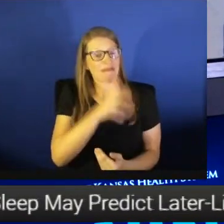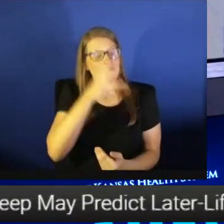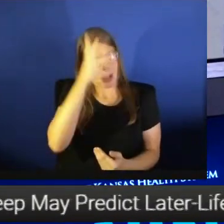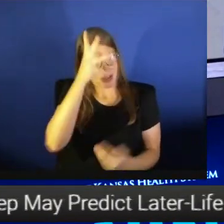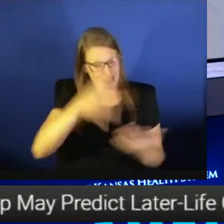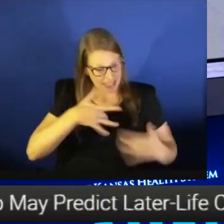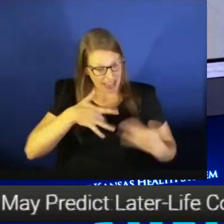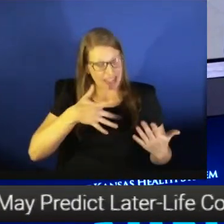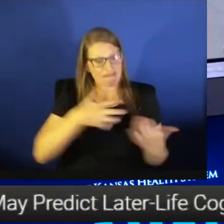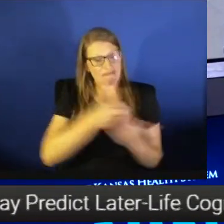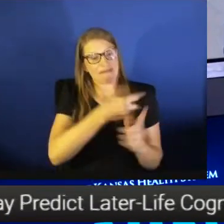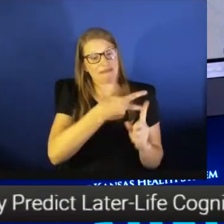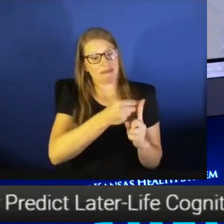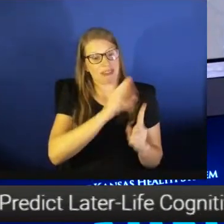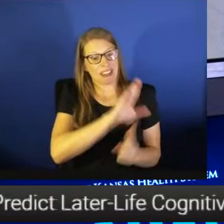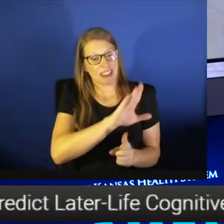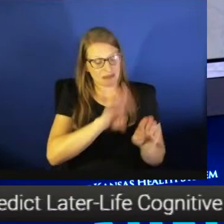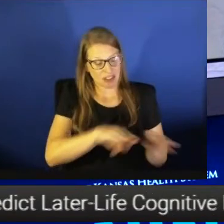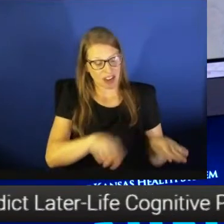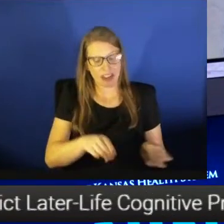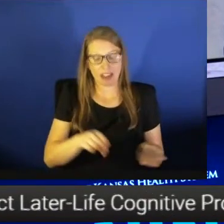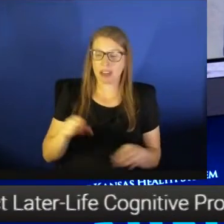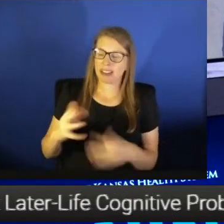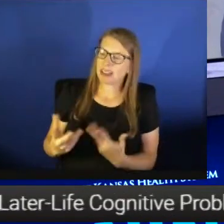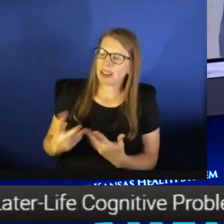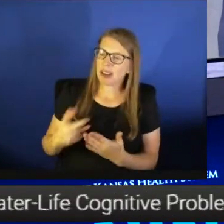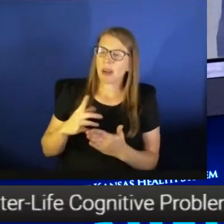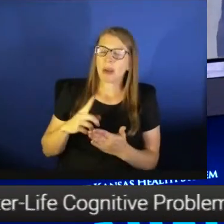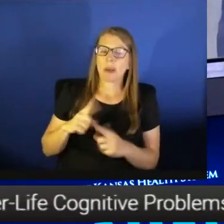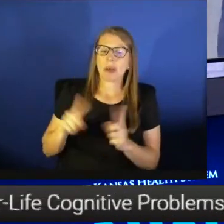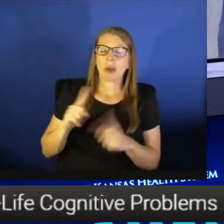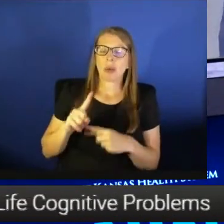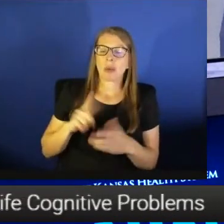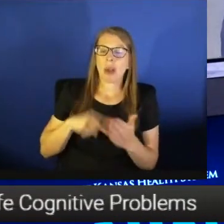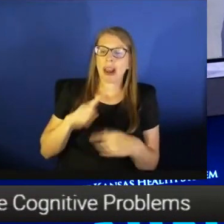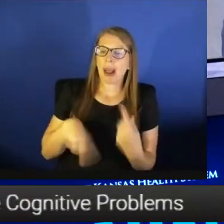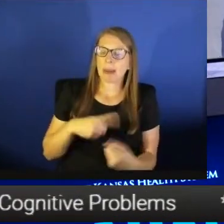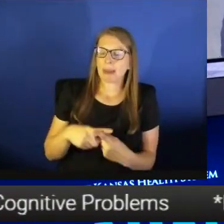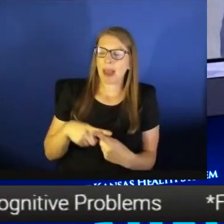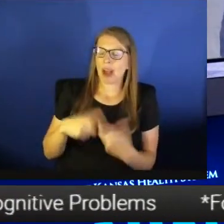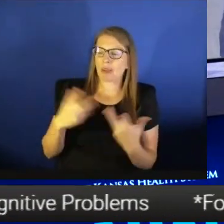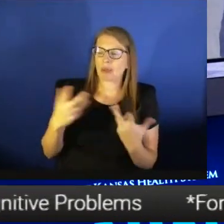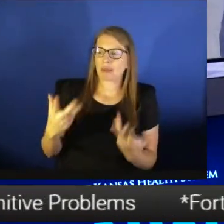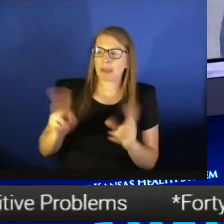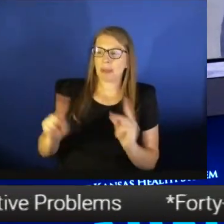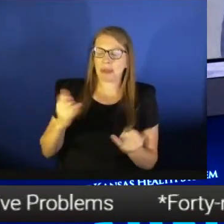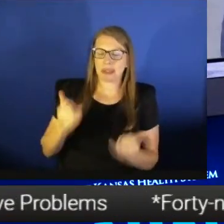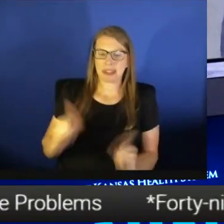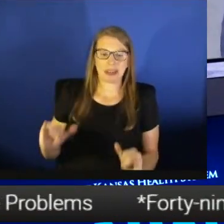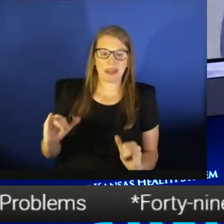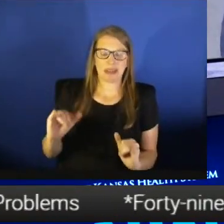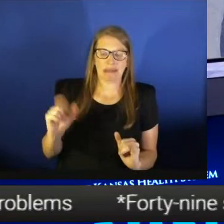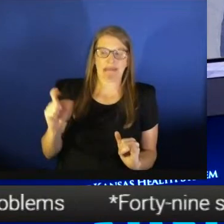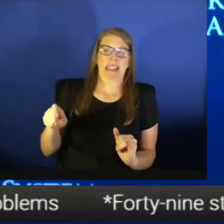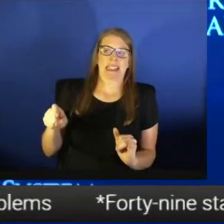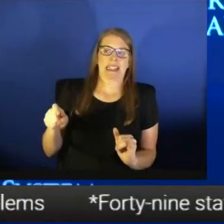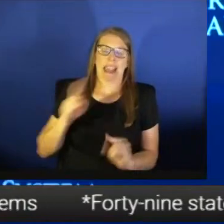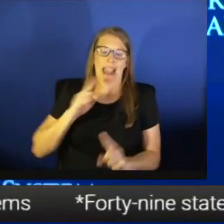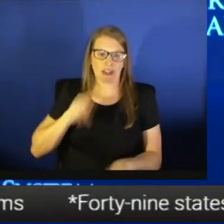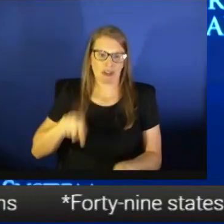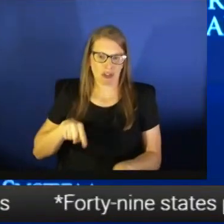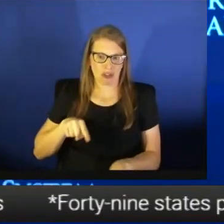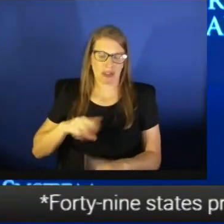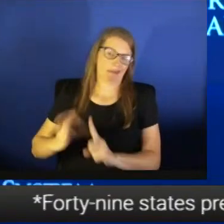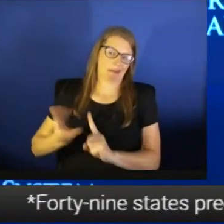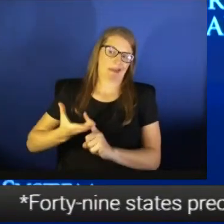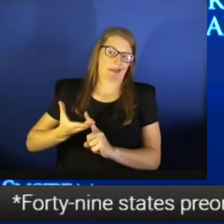see, those people who are still on the fence and are still trying to seek answers? What do you want them to know, and how do we want to help bring them along? Yeah, and